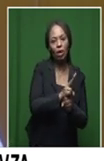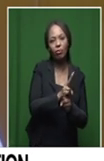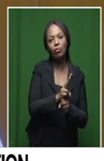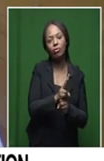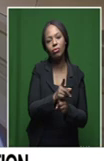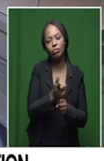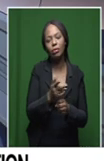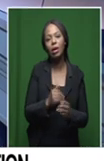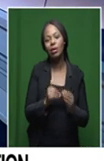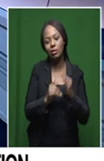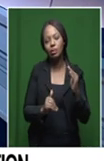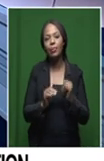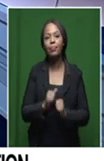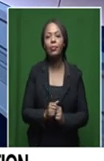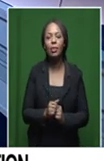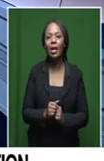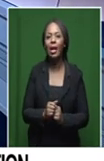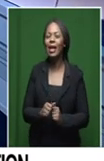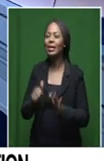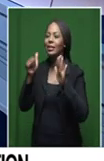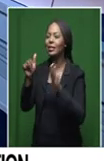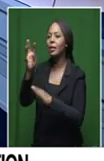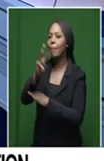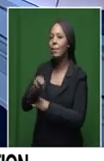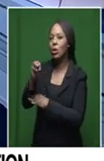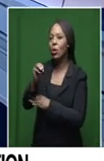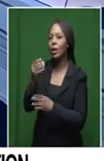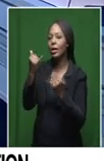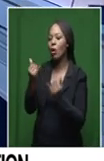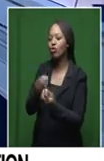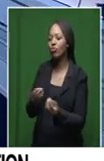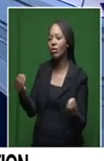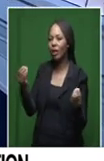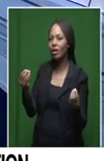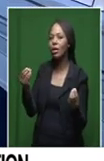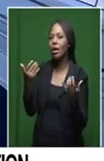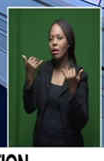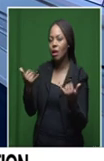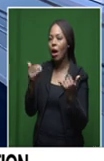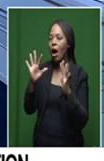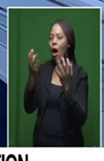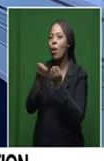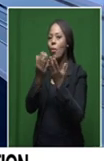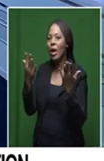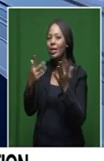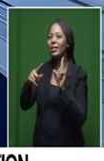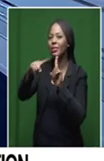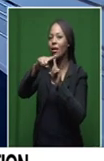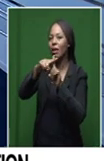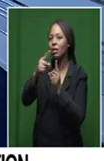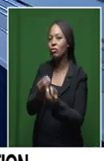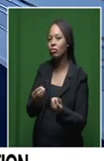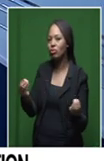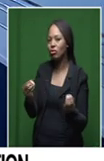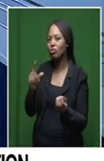now, there are about 6 million children in the age group that's just been opened up. How many are you trying to reach, and how are we going about that?